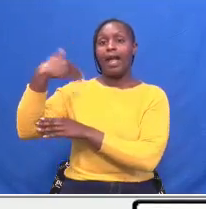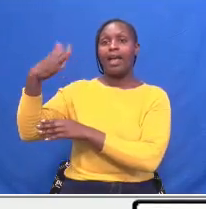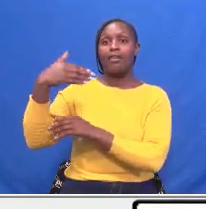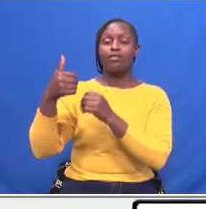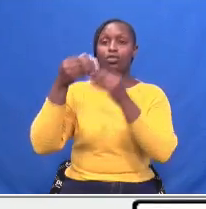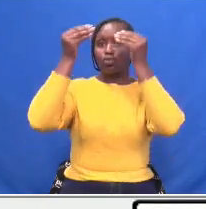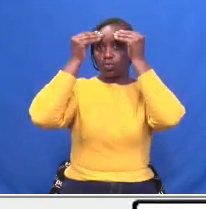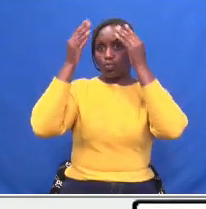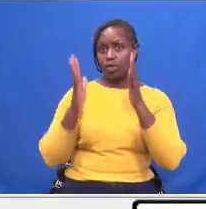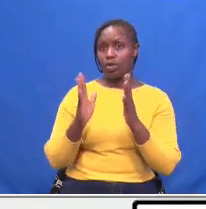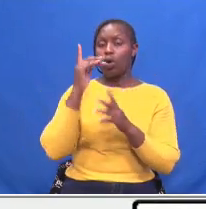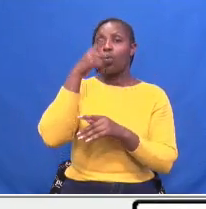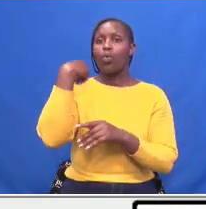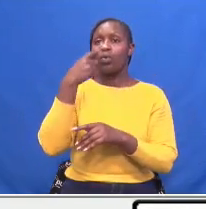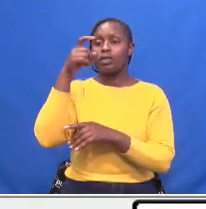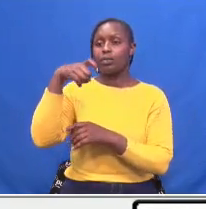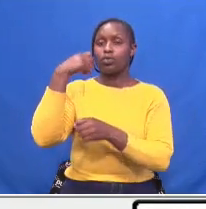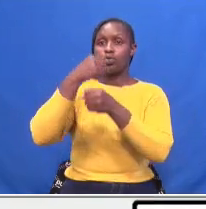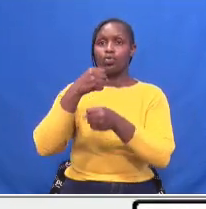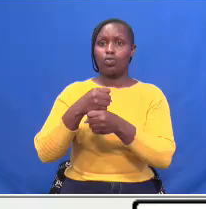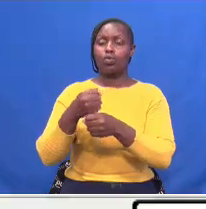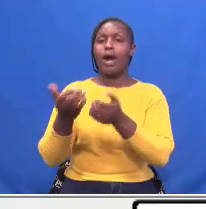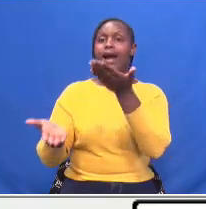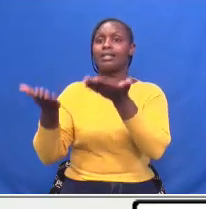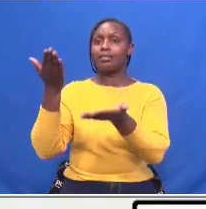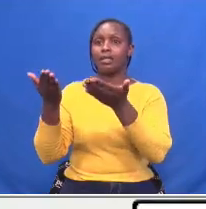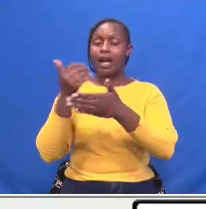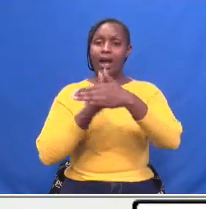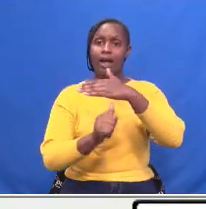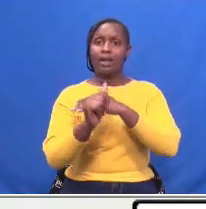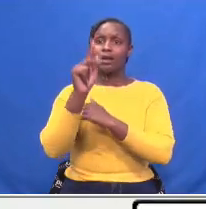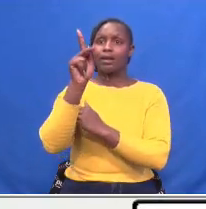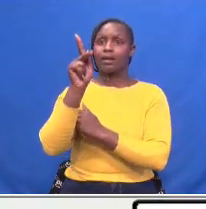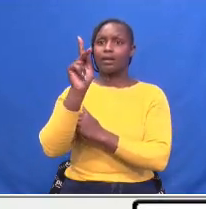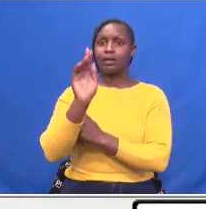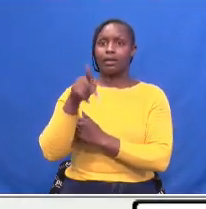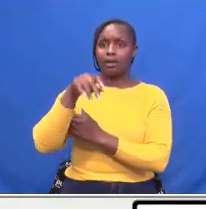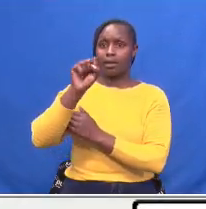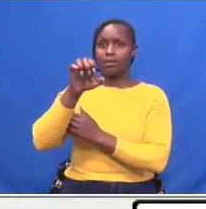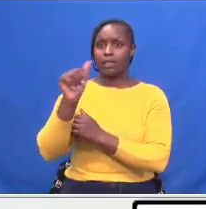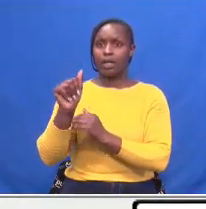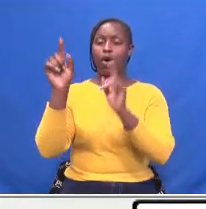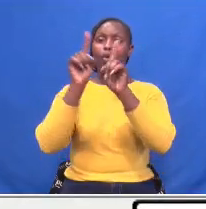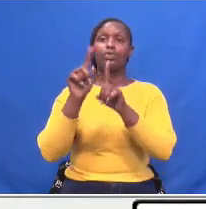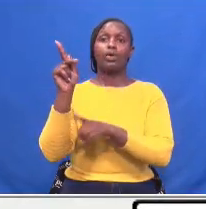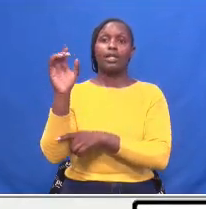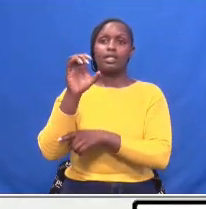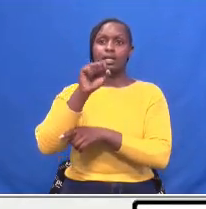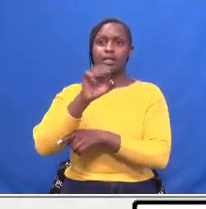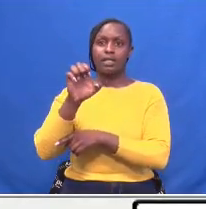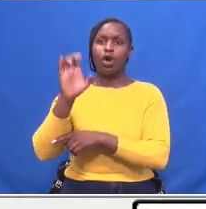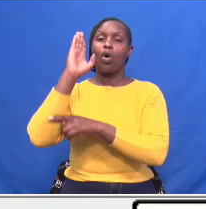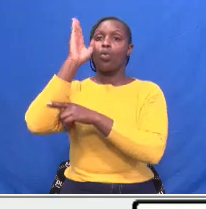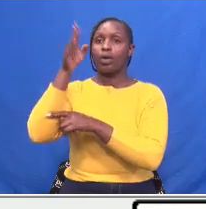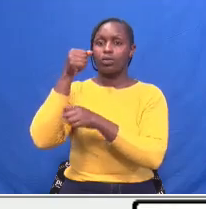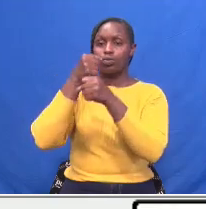who is supposed to do their assessment, either KEPSEA and the KCSE, will have an opportunity to do so in